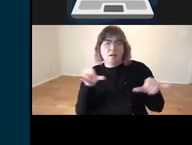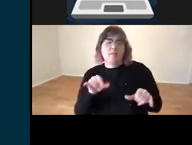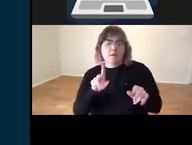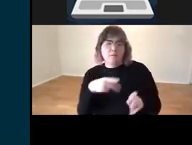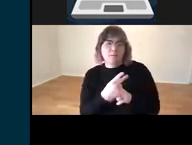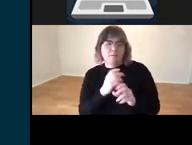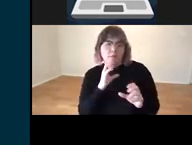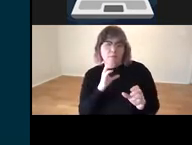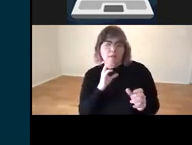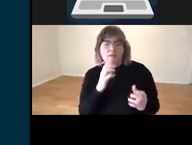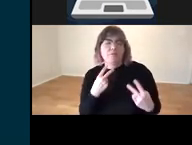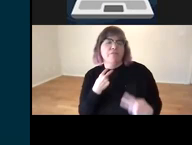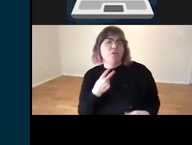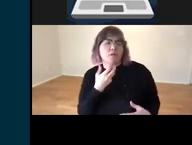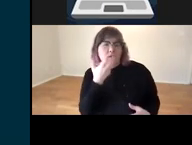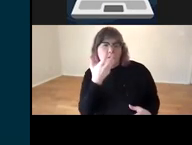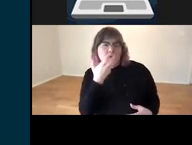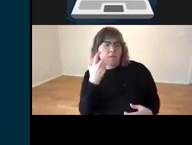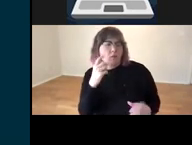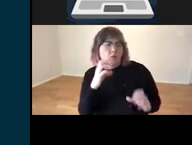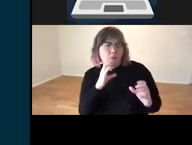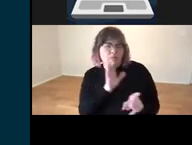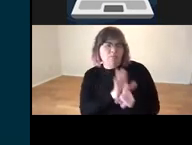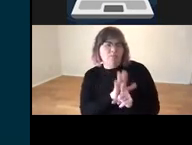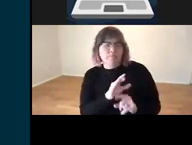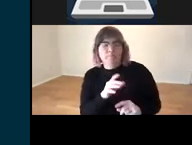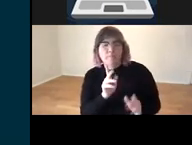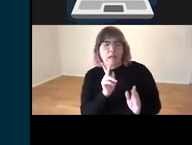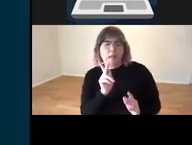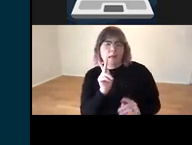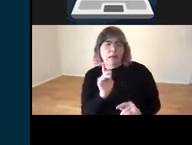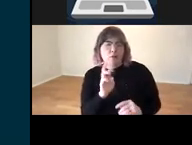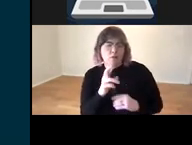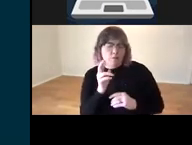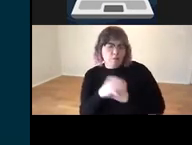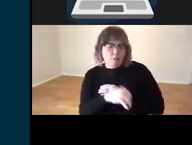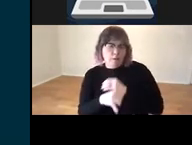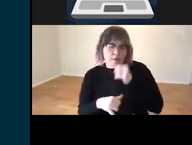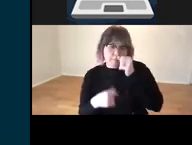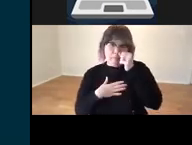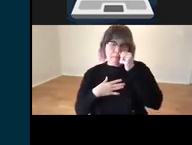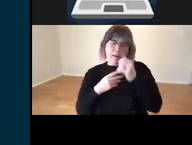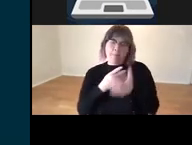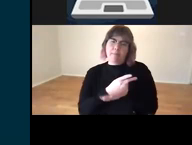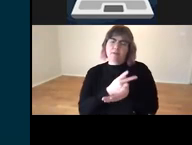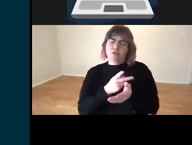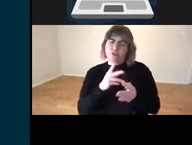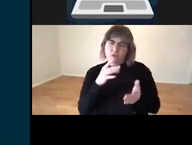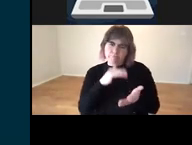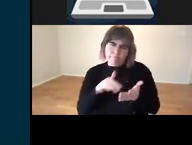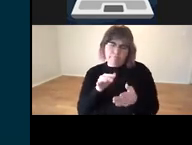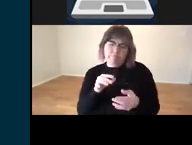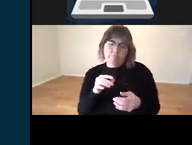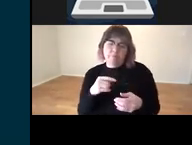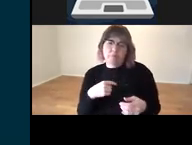forms of vocalizations that they use for communication. And this is actually what I did some of my master's work on, so I don't know a